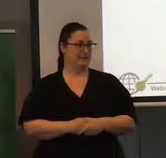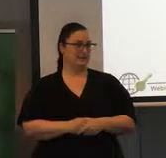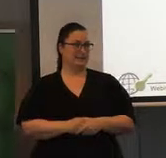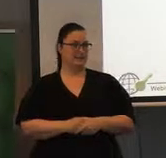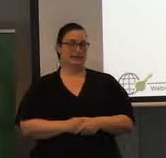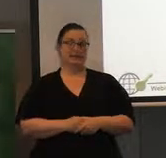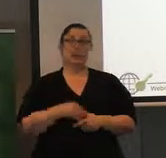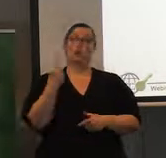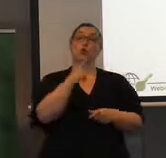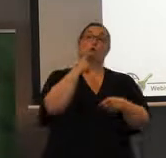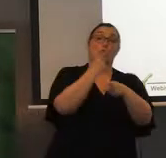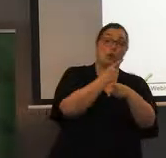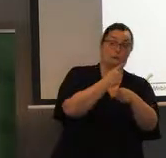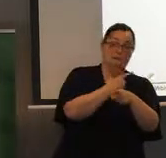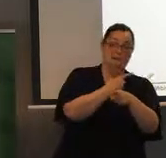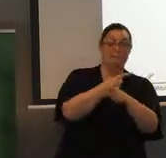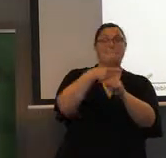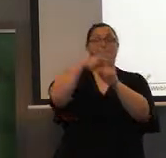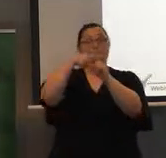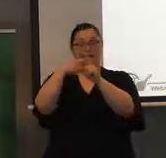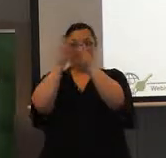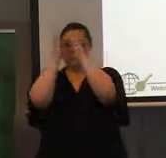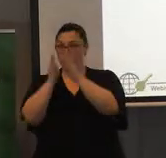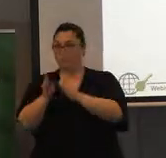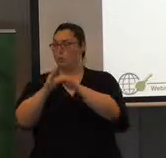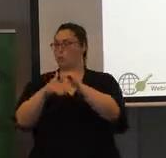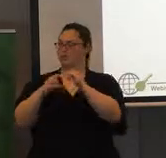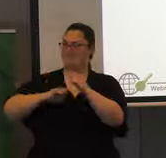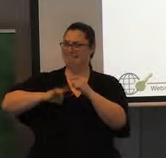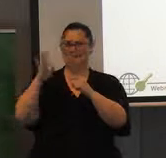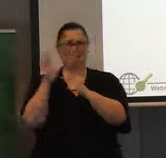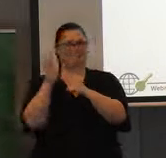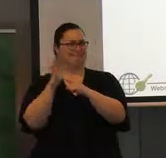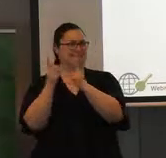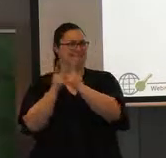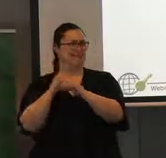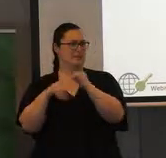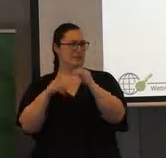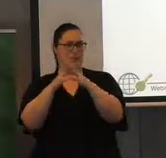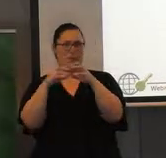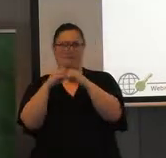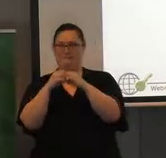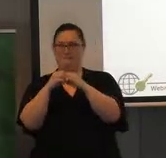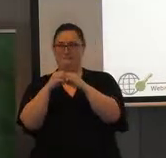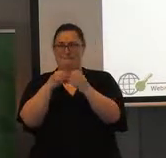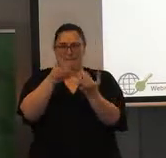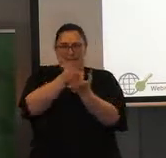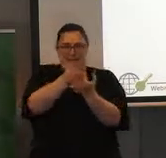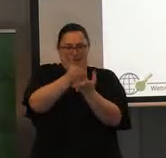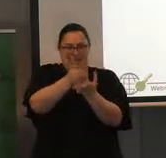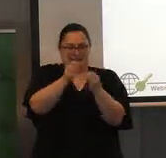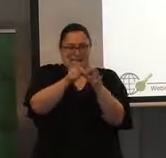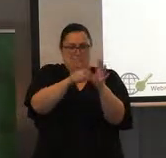both who said it and the fact that it brings our focus to one of the most important aspects of the web.